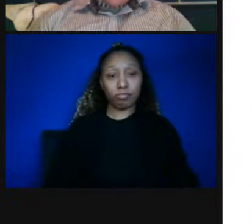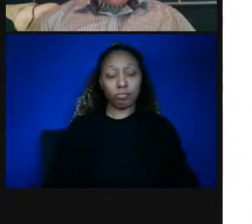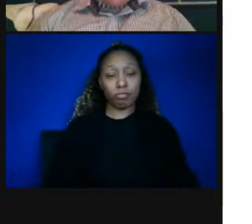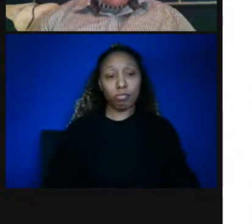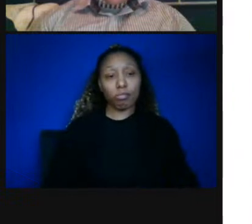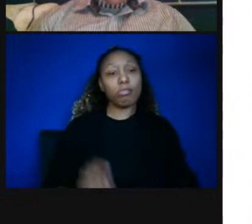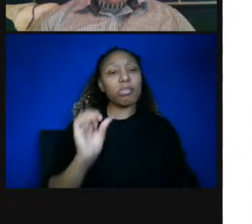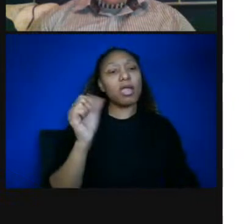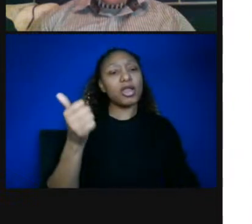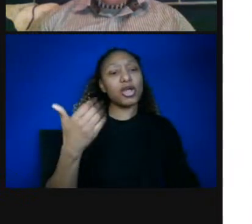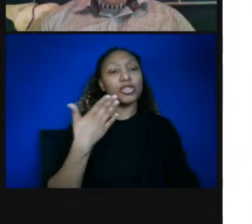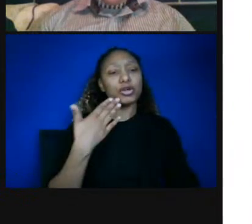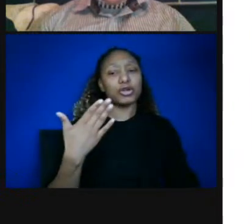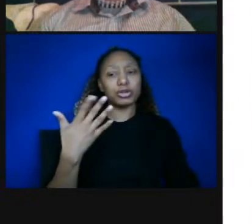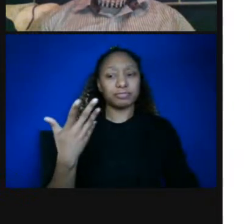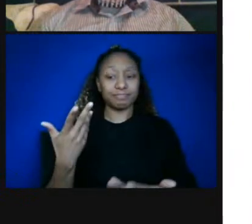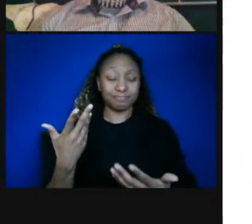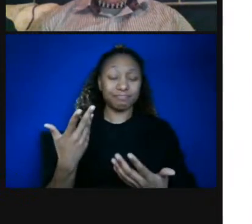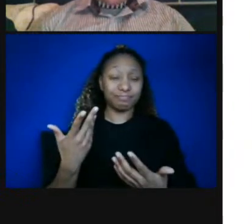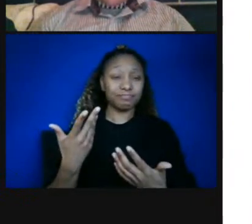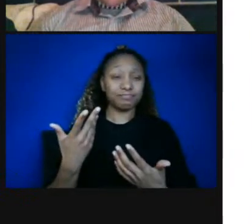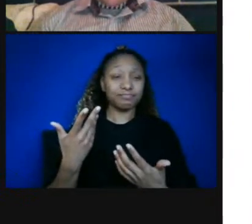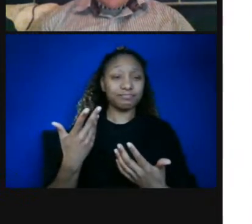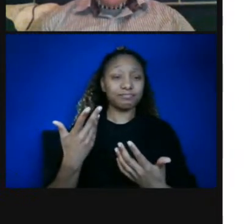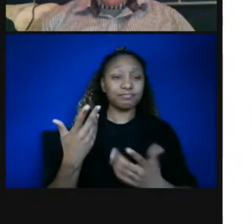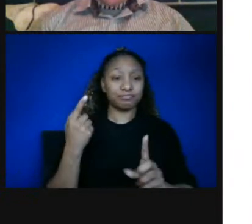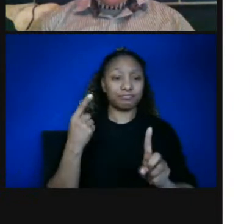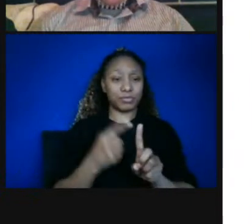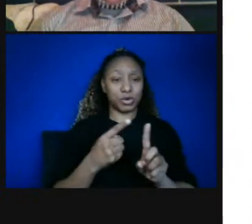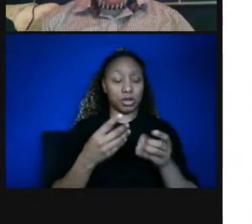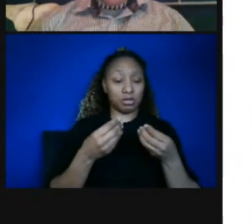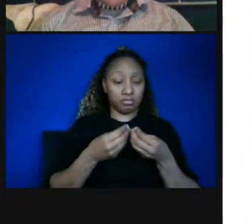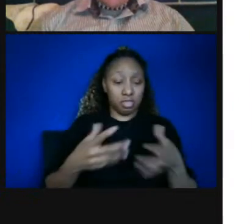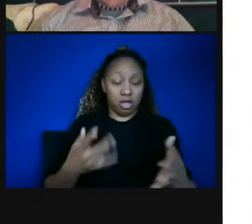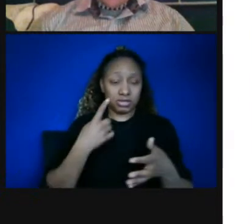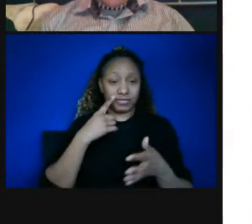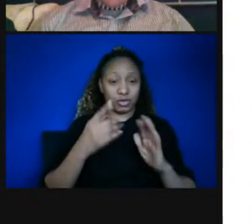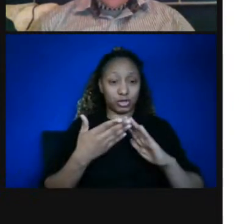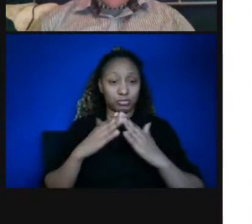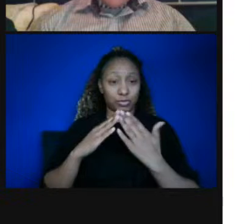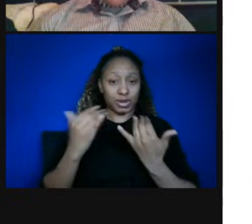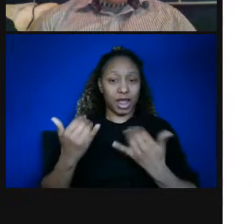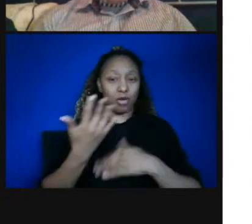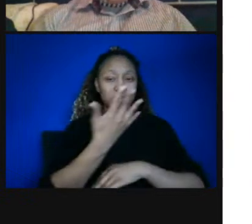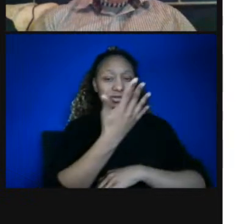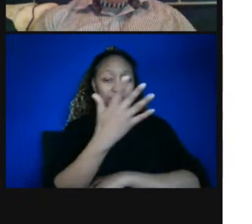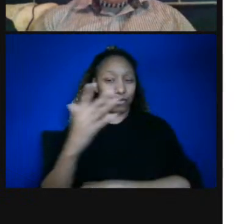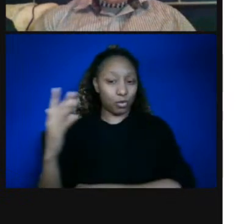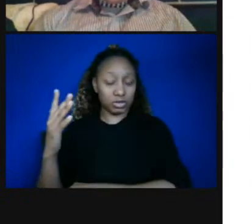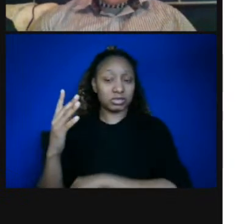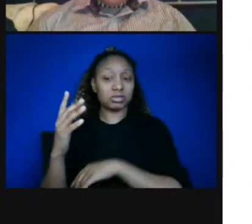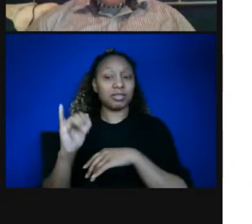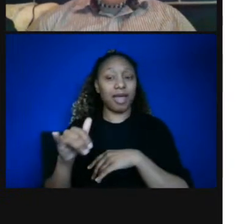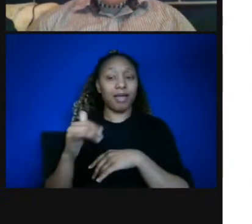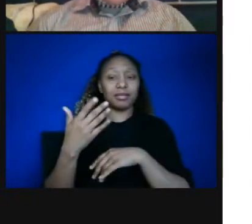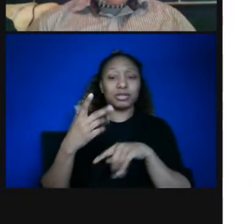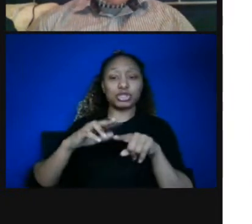Another great loss for communities was forest, now claimed by saltwater marsh. These